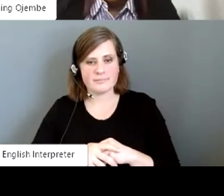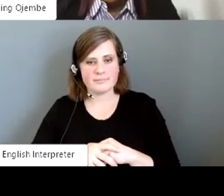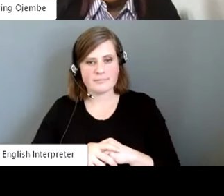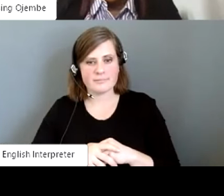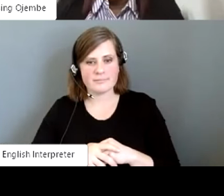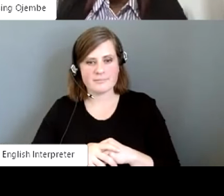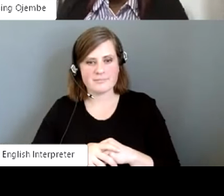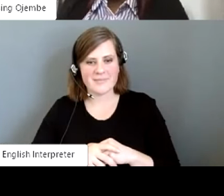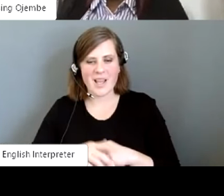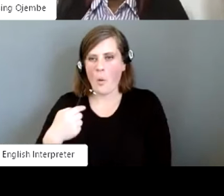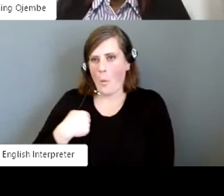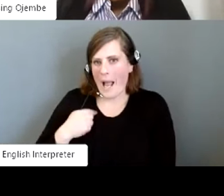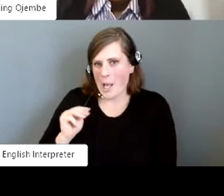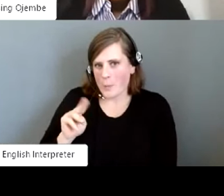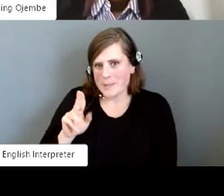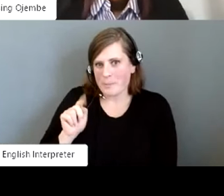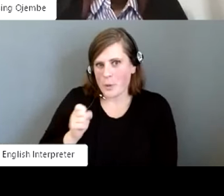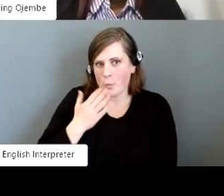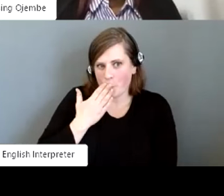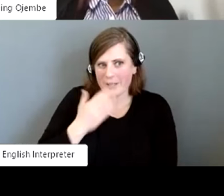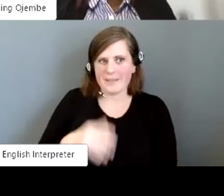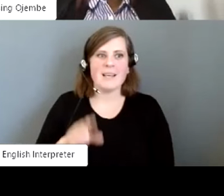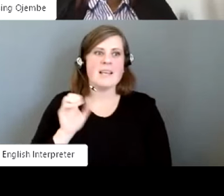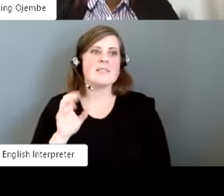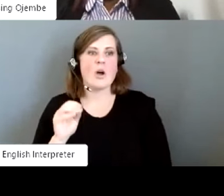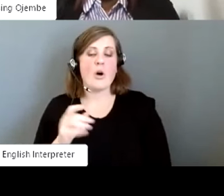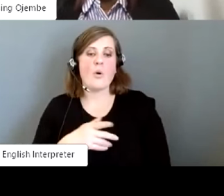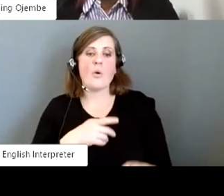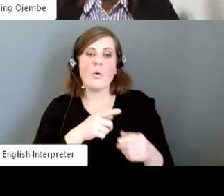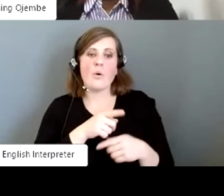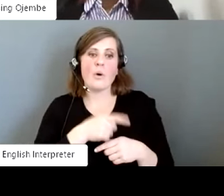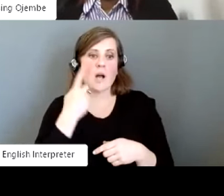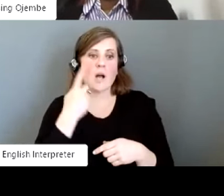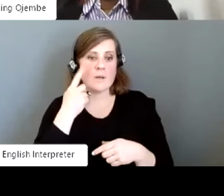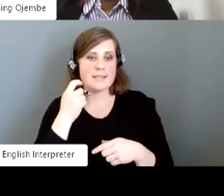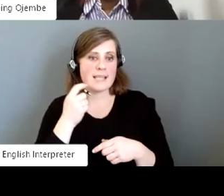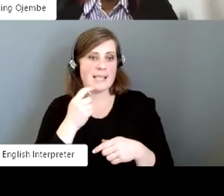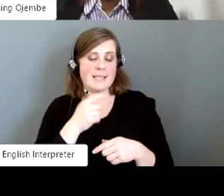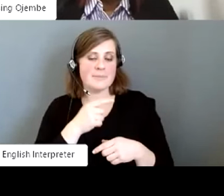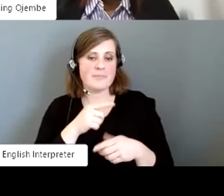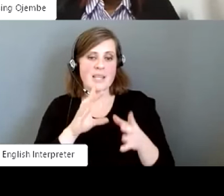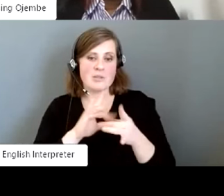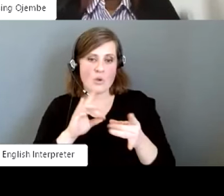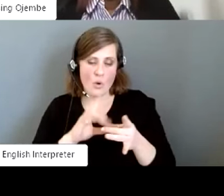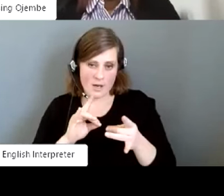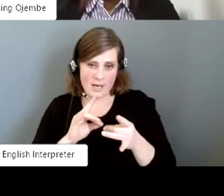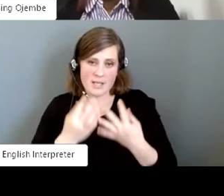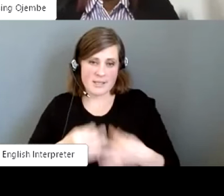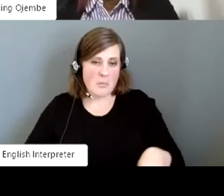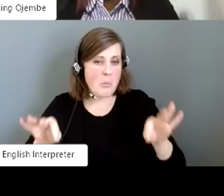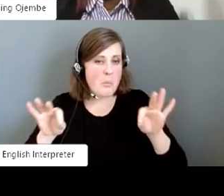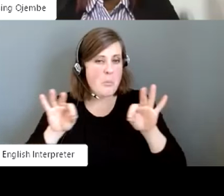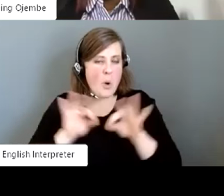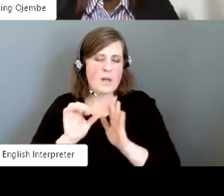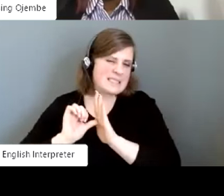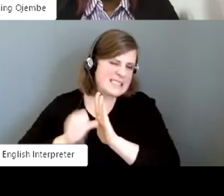I was muted. So from all that my colleague Bemiga has said, I think it is important to also kind of